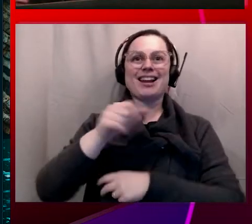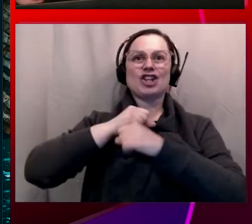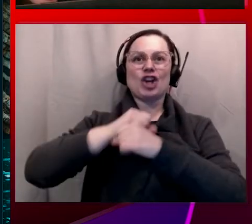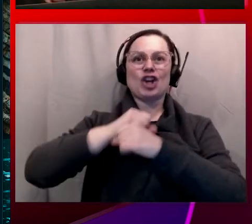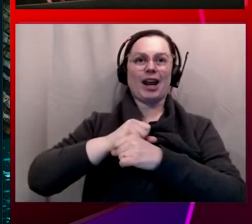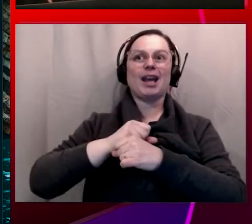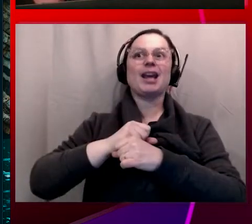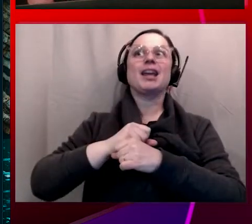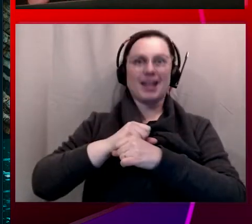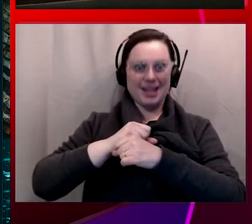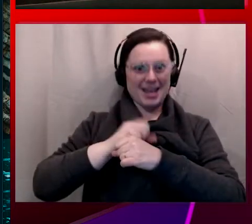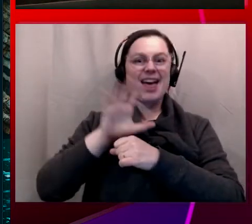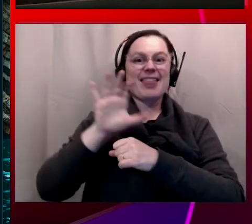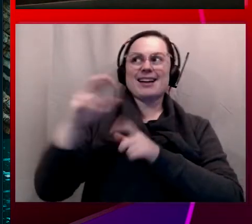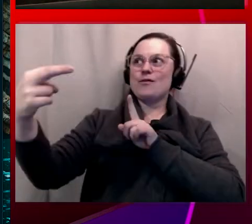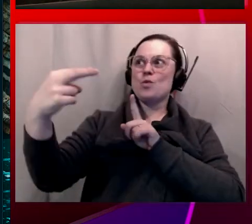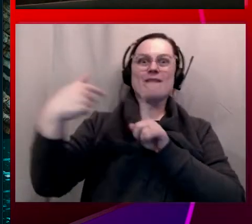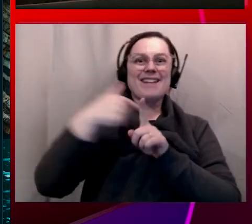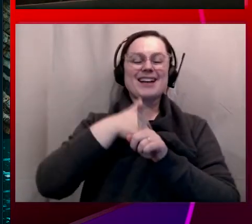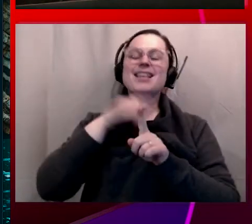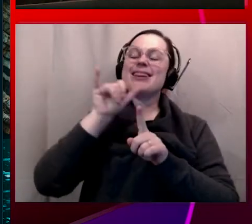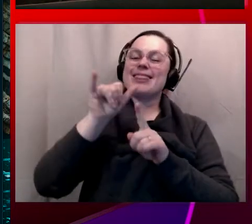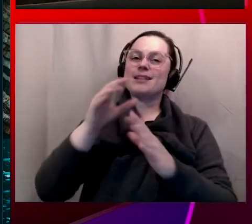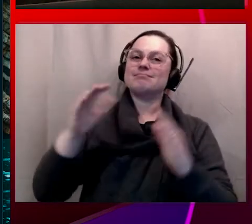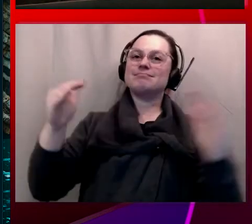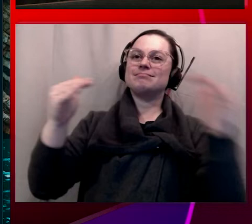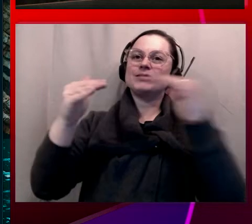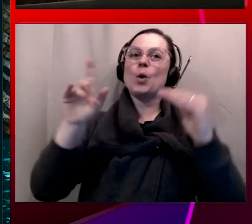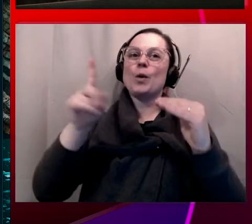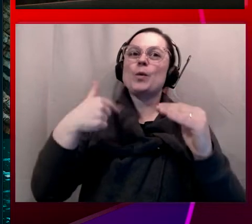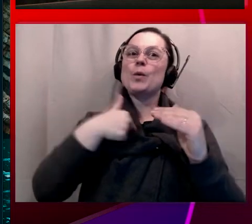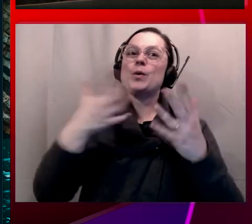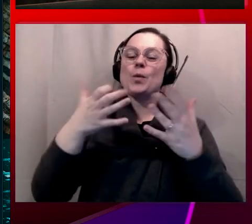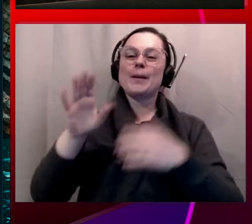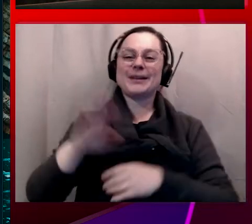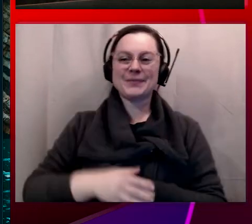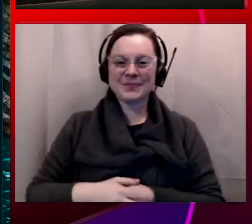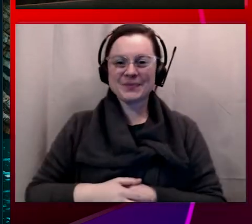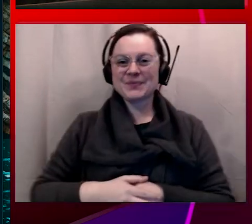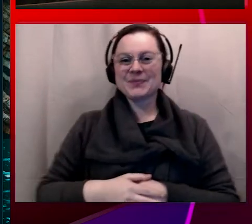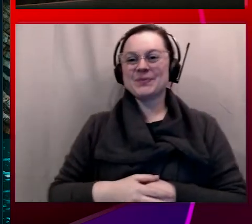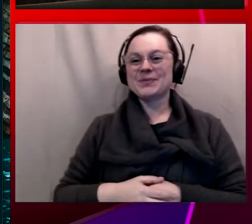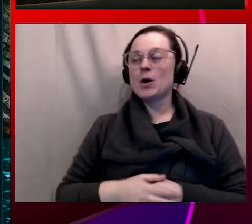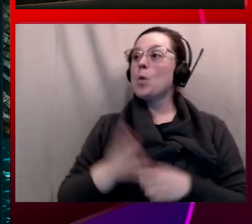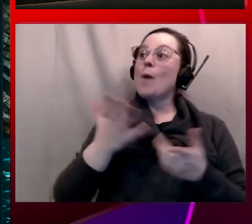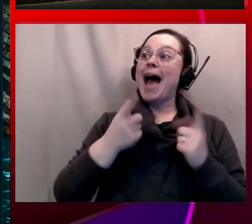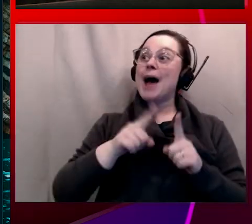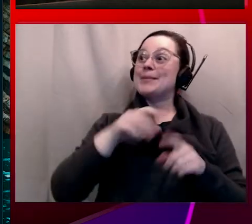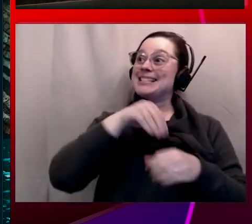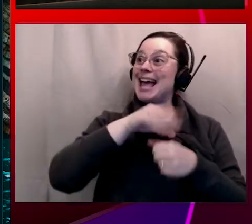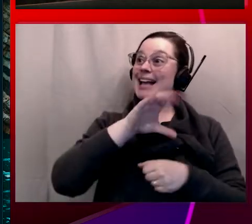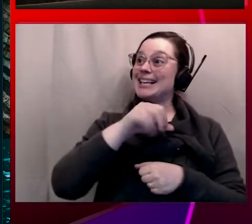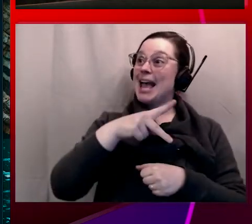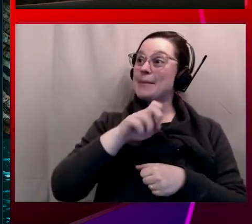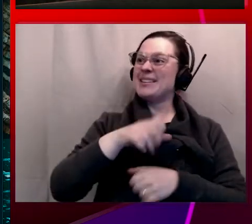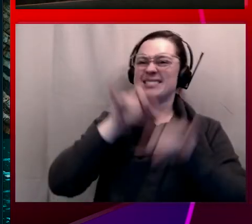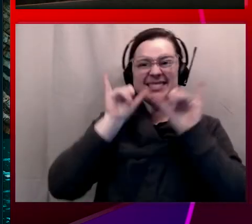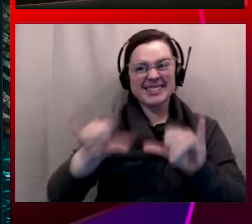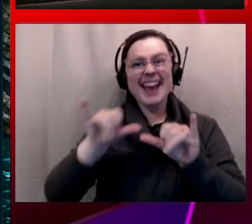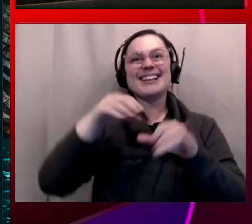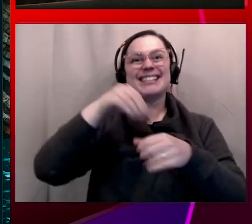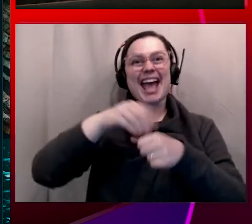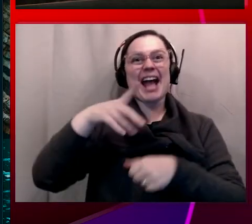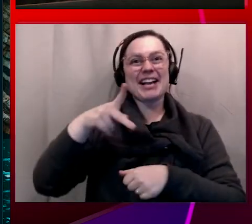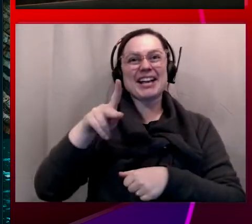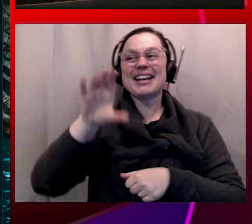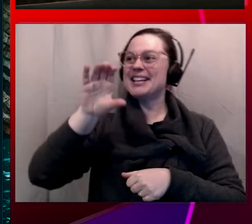us. And that's where we want to be. And I'm on your website now that says what happens in Cape stays in Cape, and I love that. It's offline